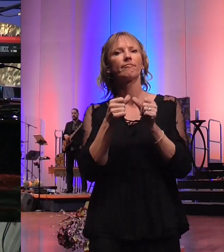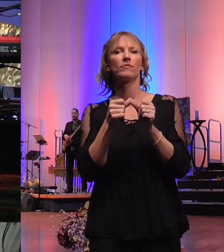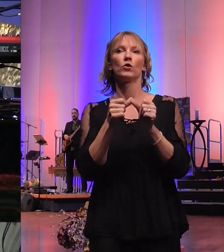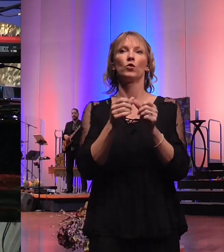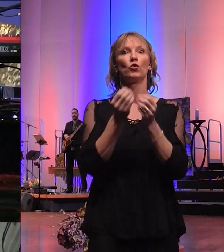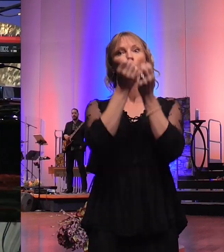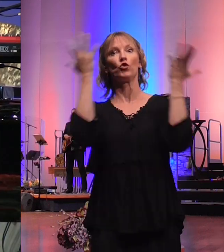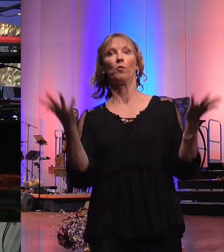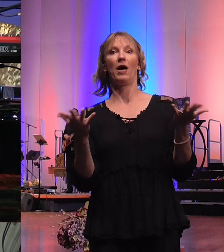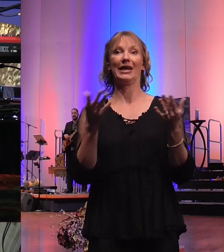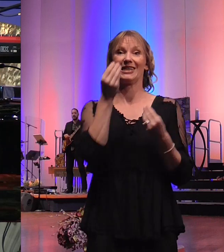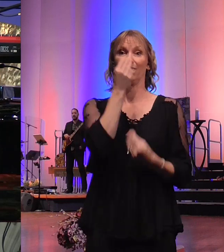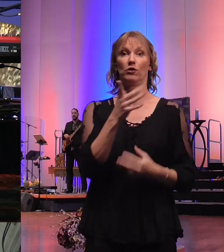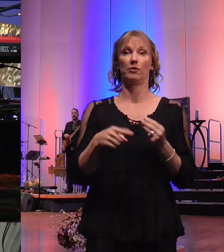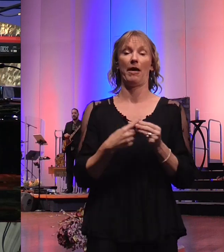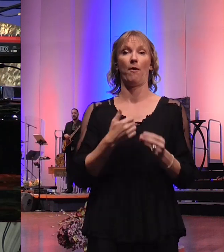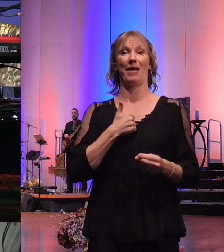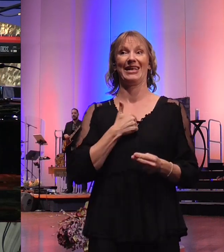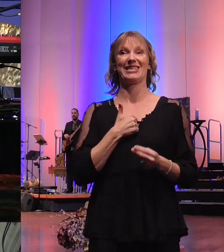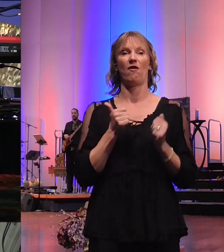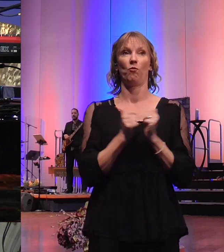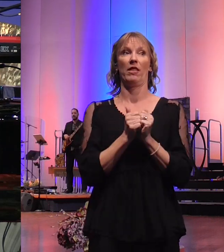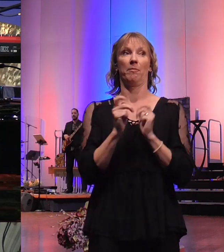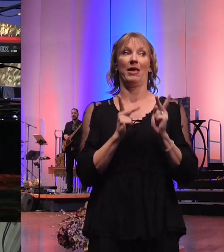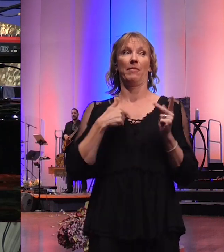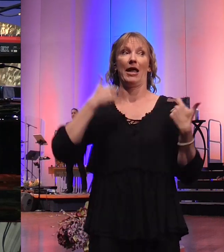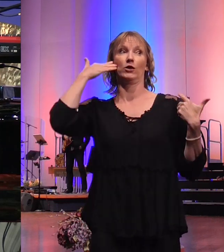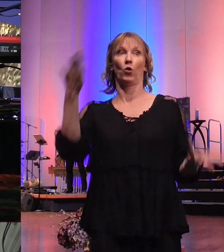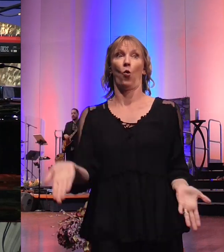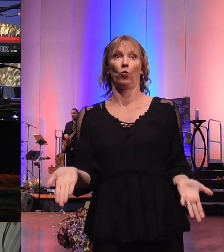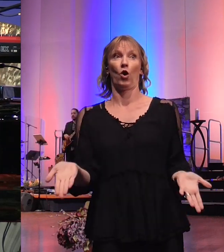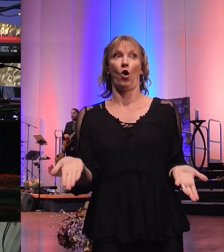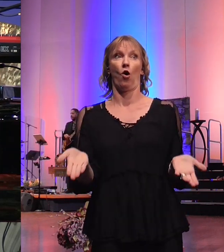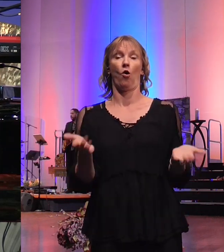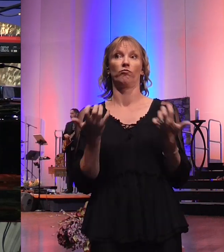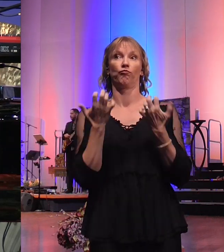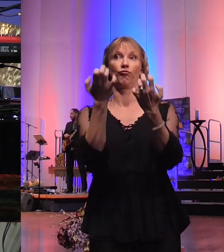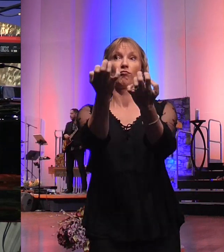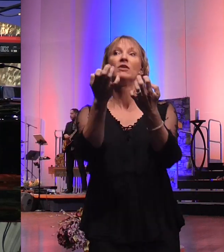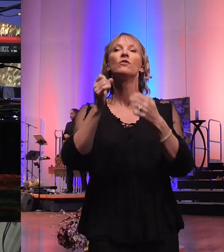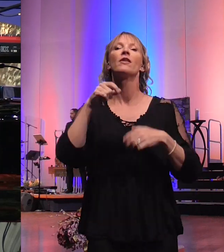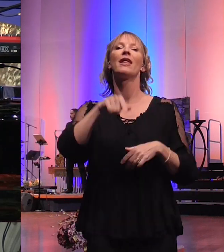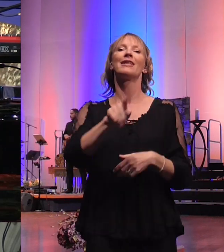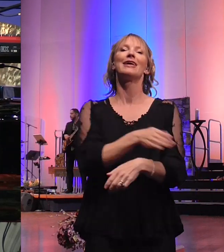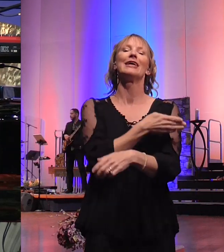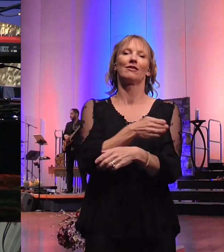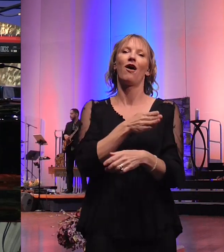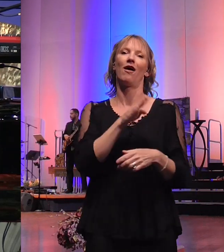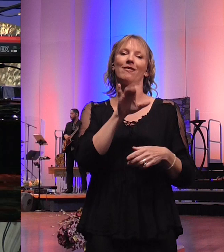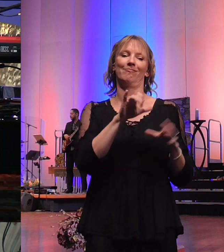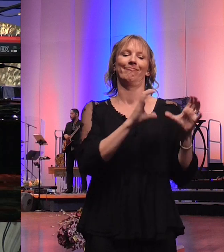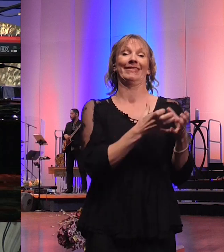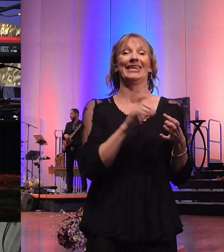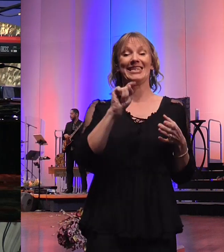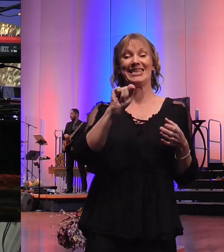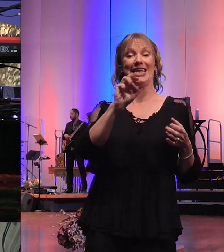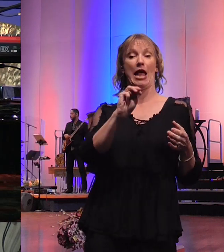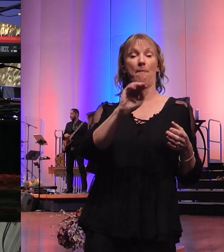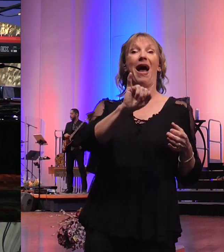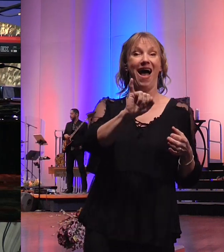much information about myself with roomfuls of strangers. So this song is very much in the category of TMI in